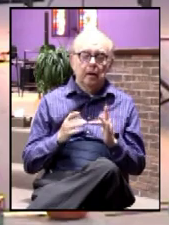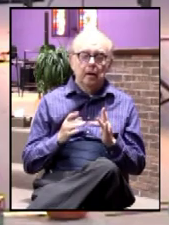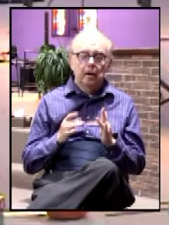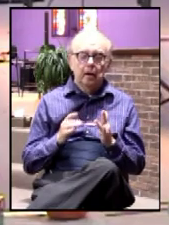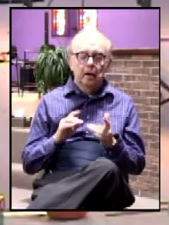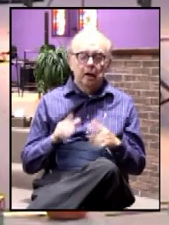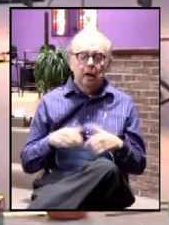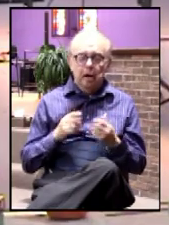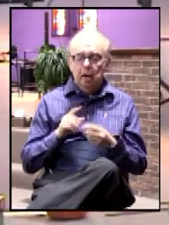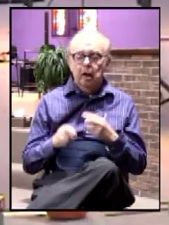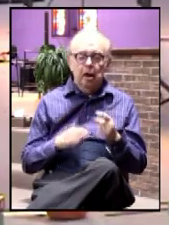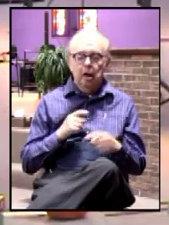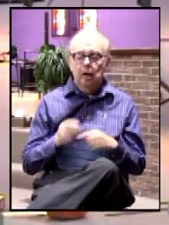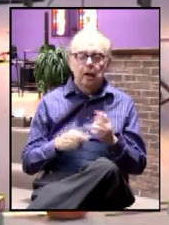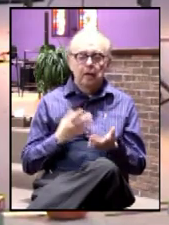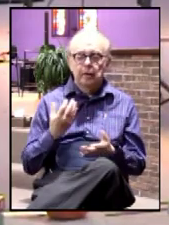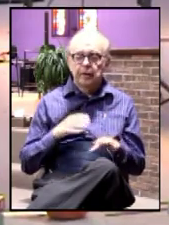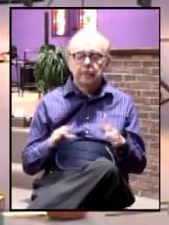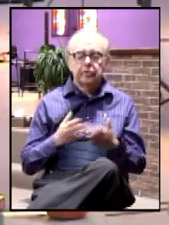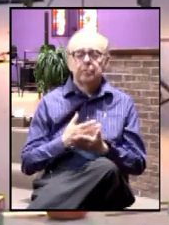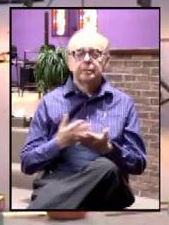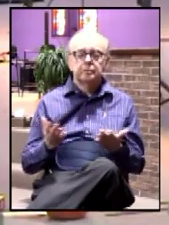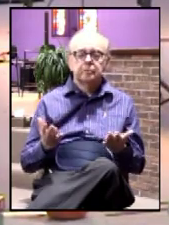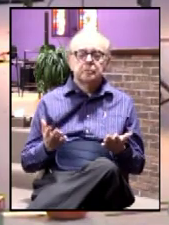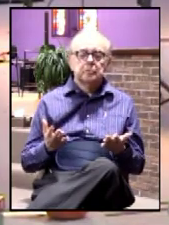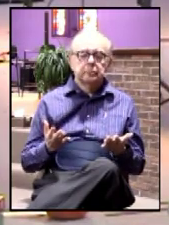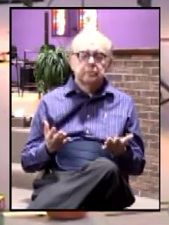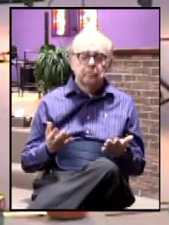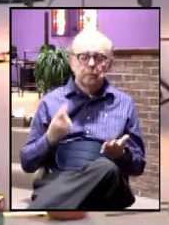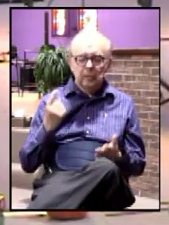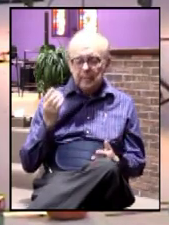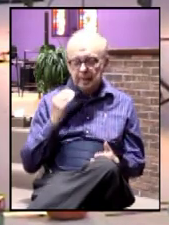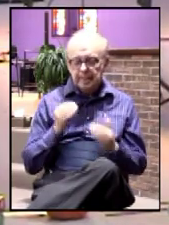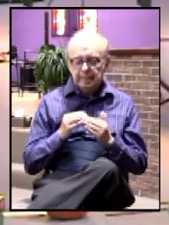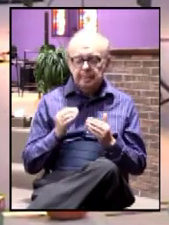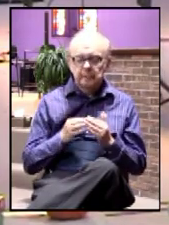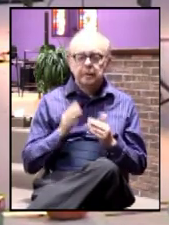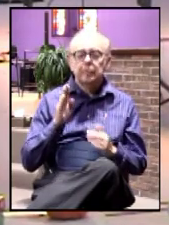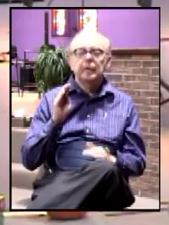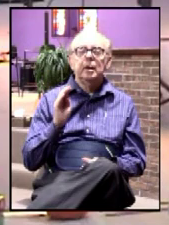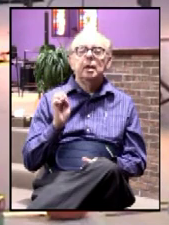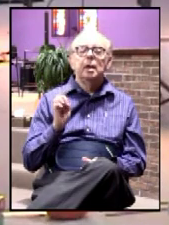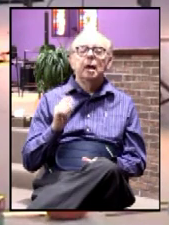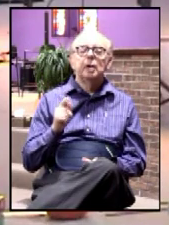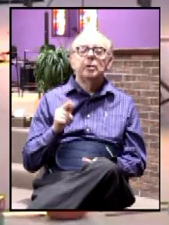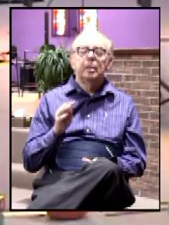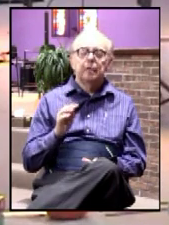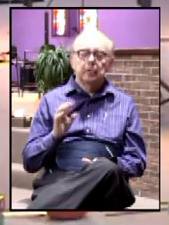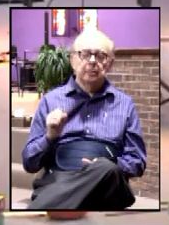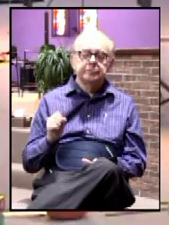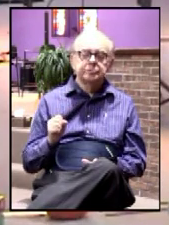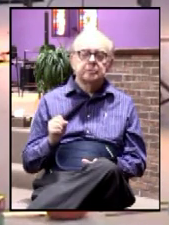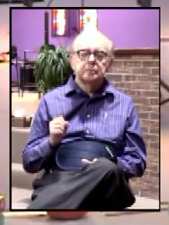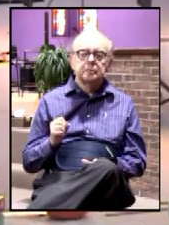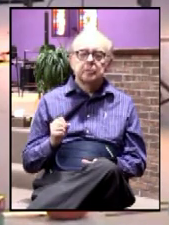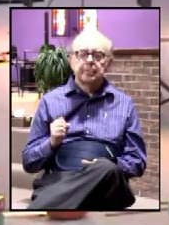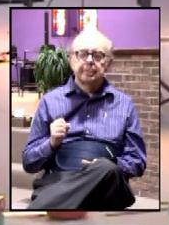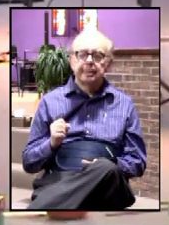lives that they changed with everything that they're doing. And you think about even the Beatles.